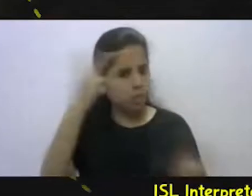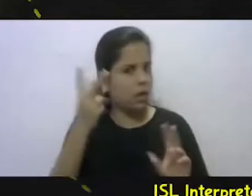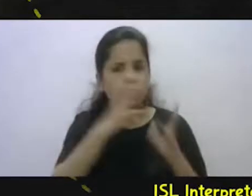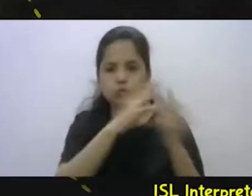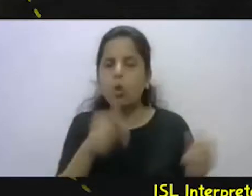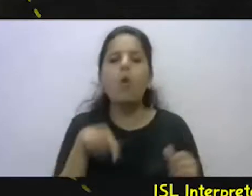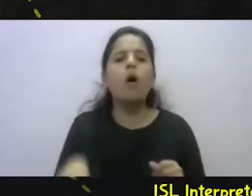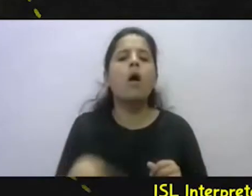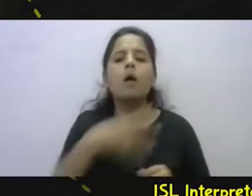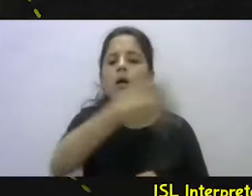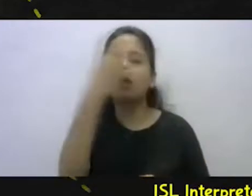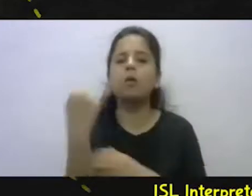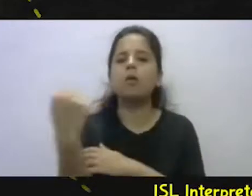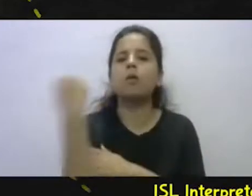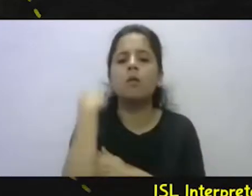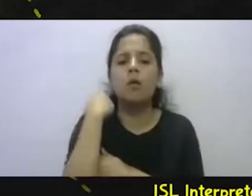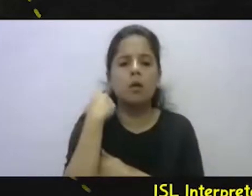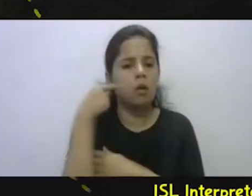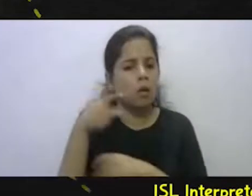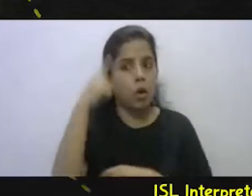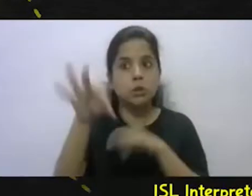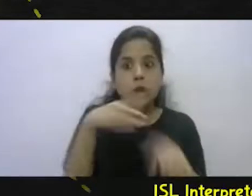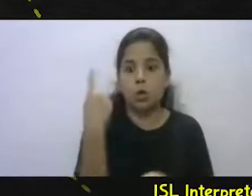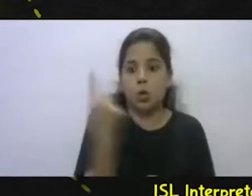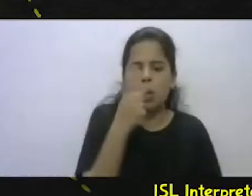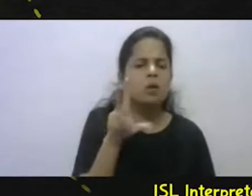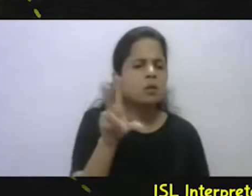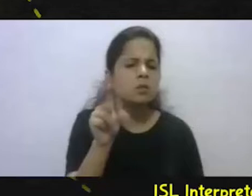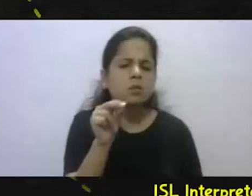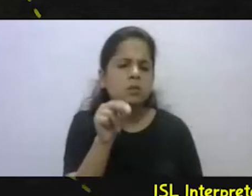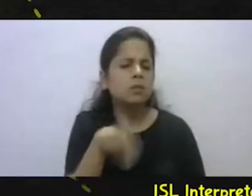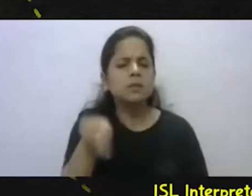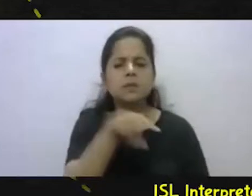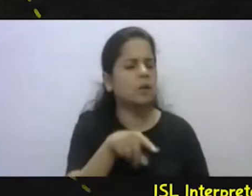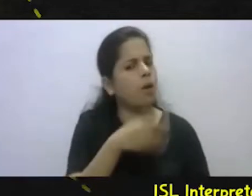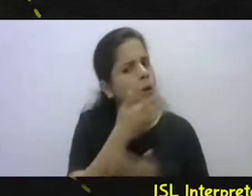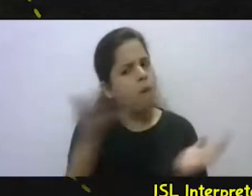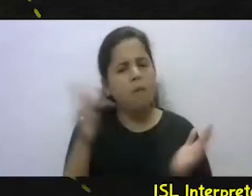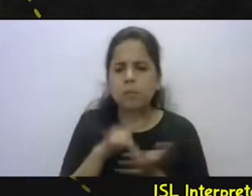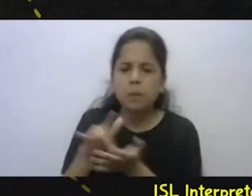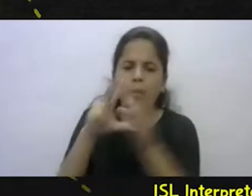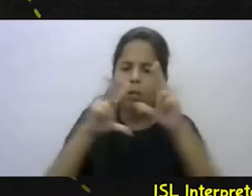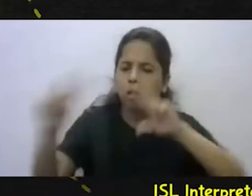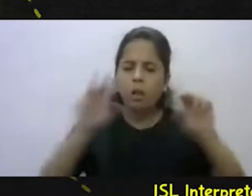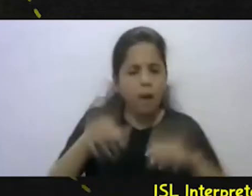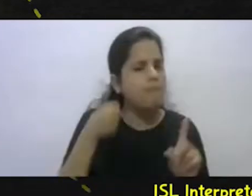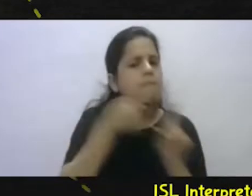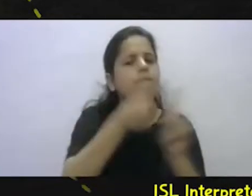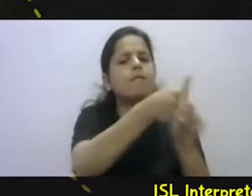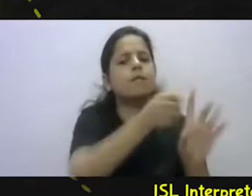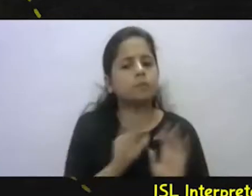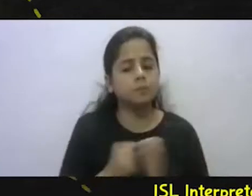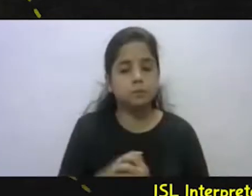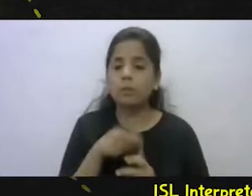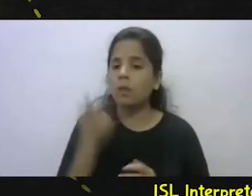plus rights only happen in the cities, or fighting for LGBTQ plus rights only happens in the cities. Right? There was an experimental